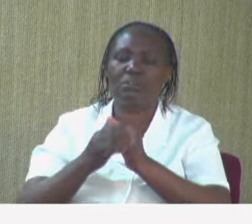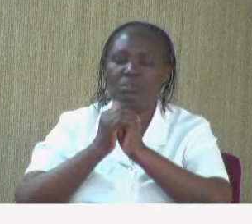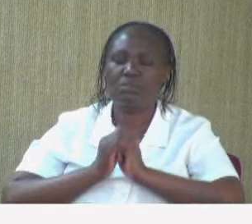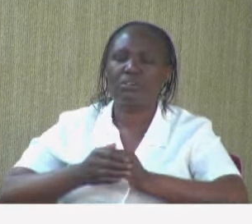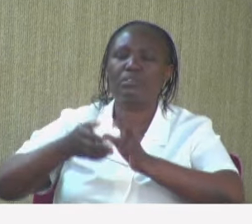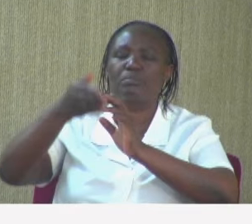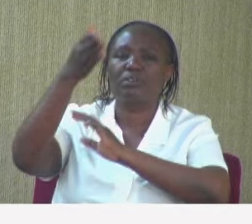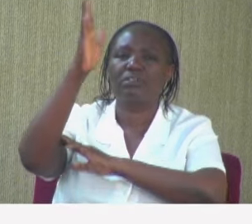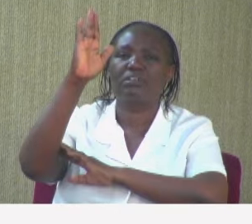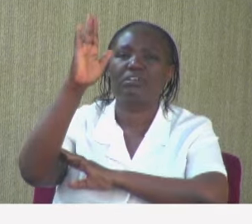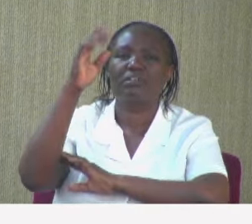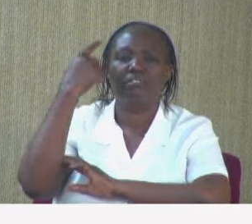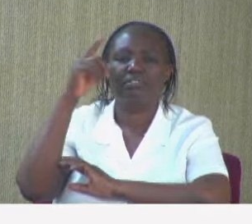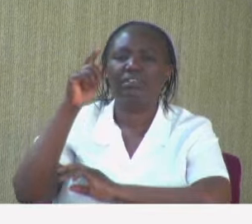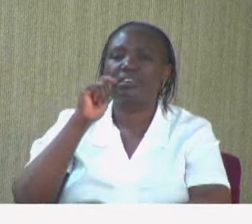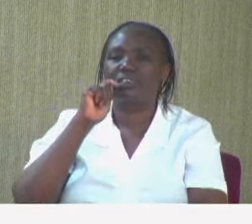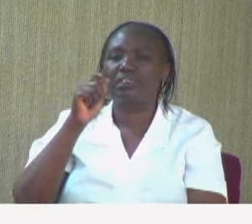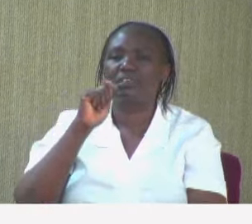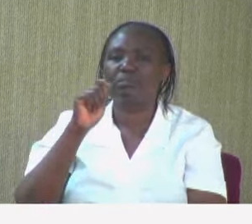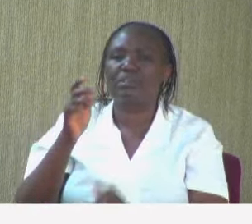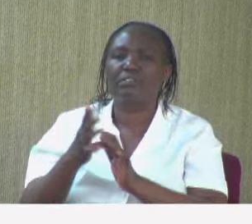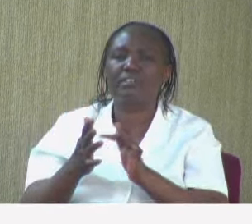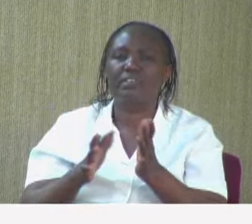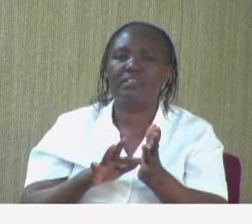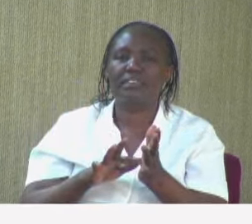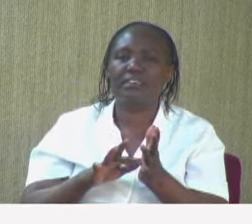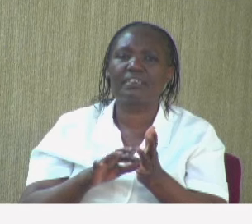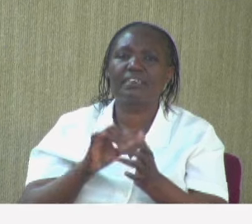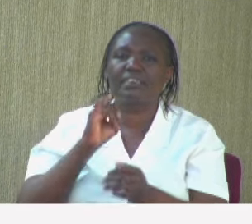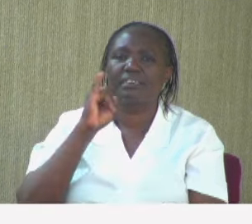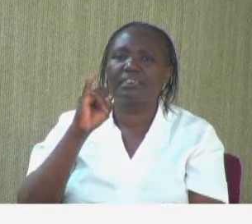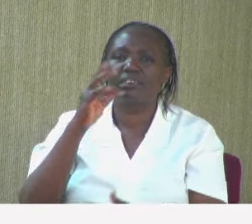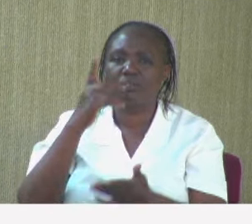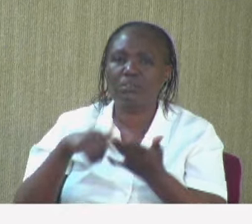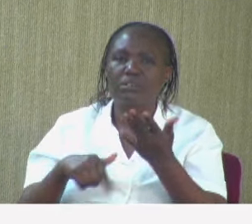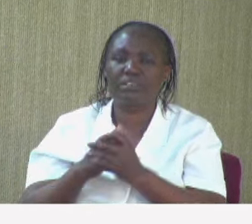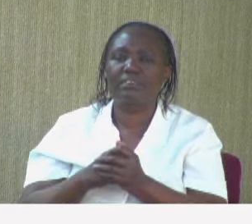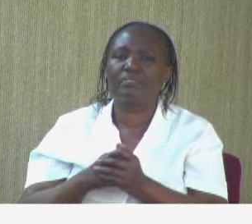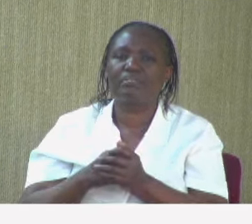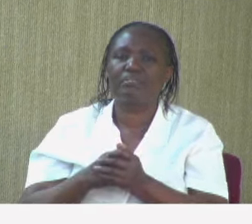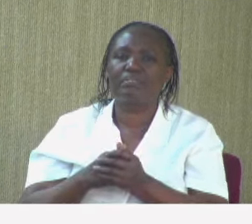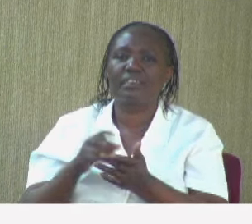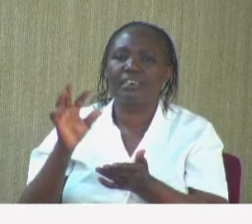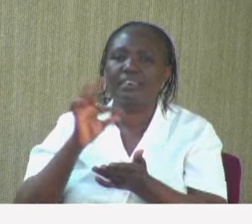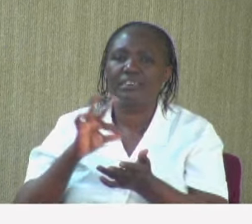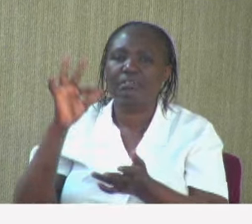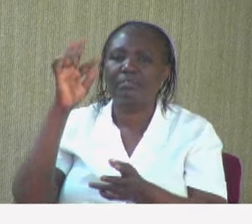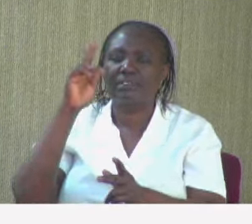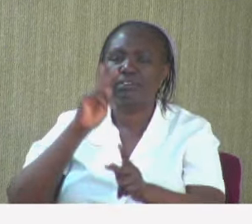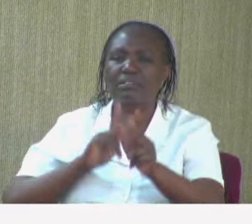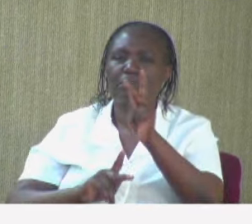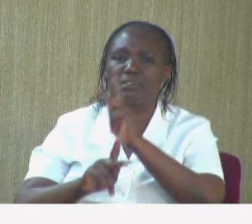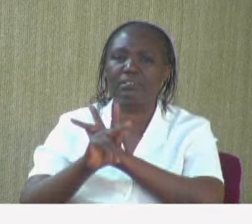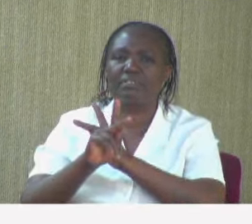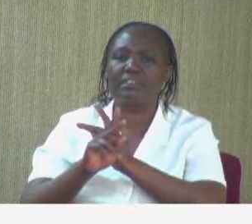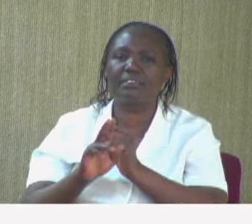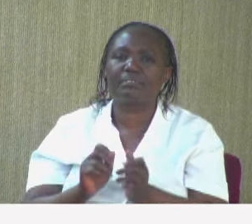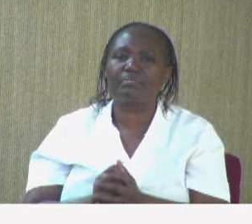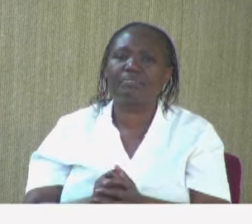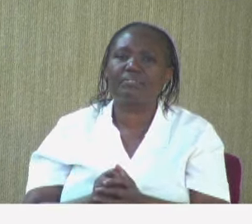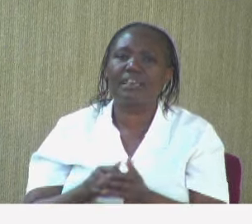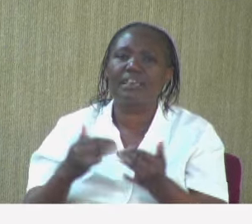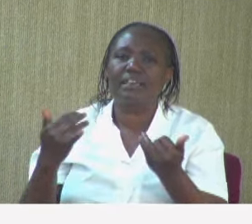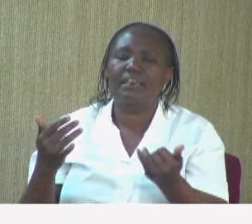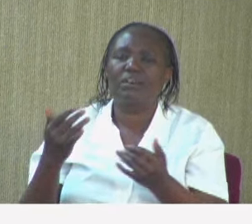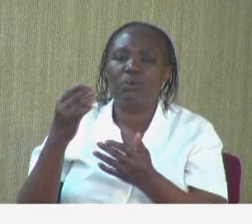God, for the testimony of Jesus is what? Is the spirit of prophecy." And so now